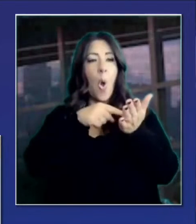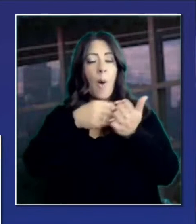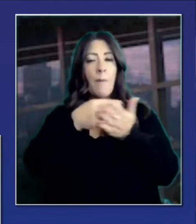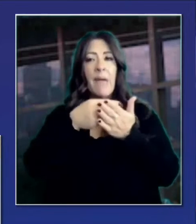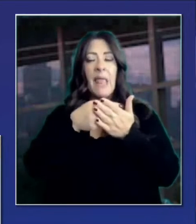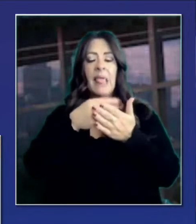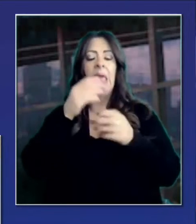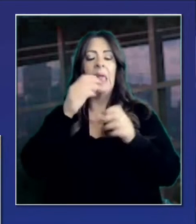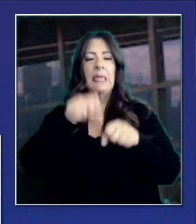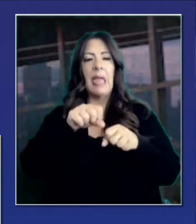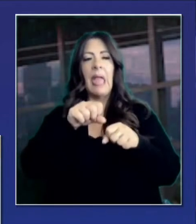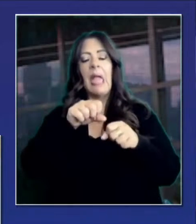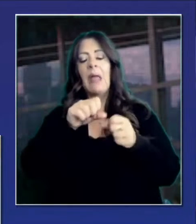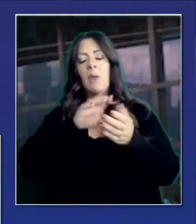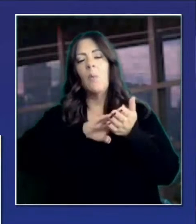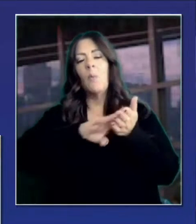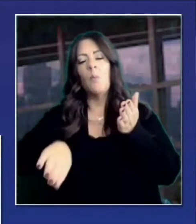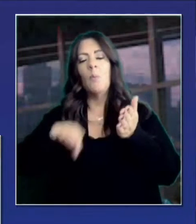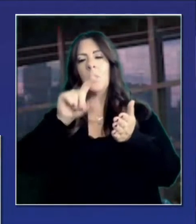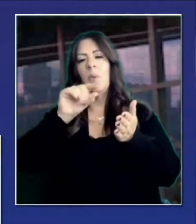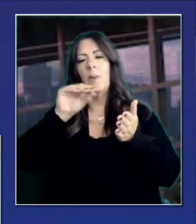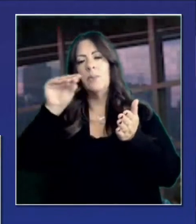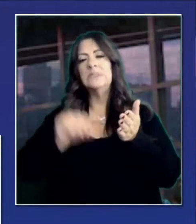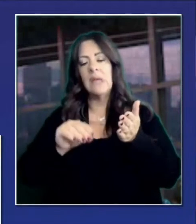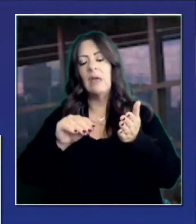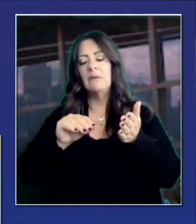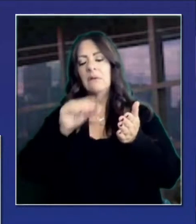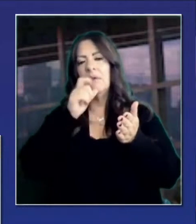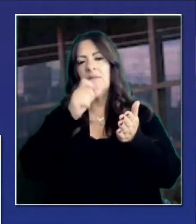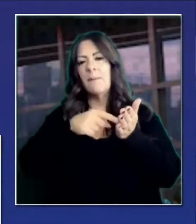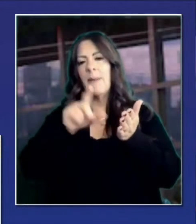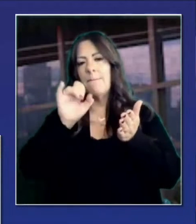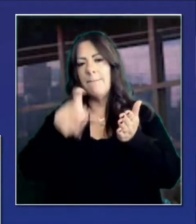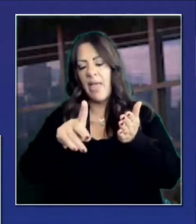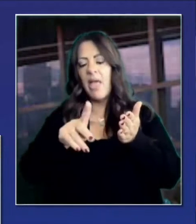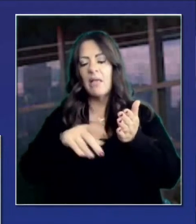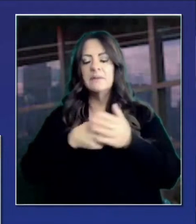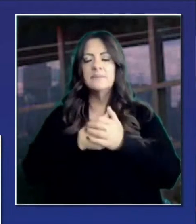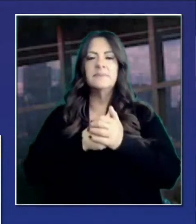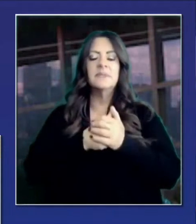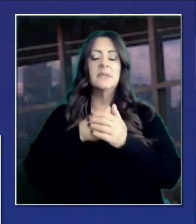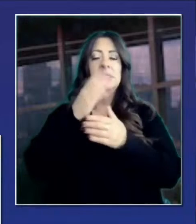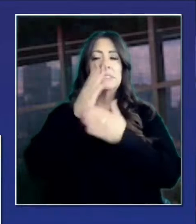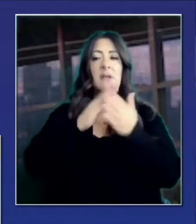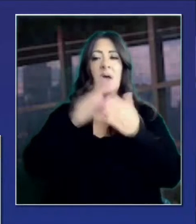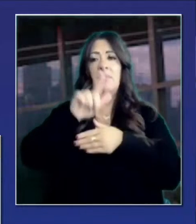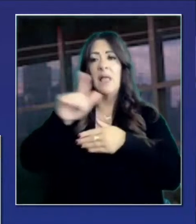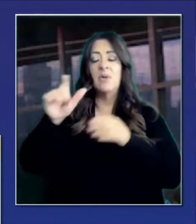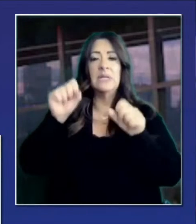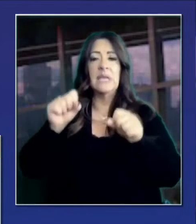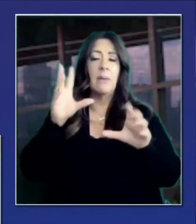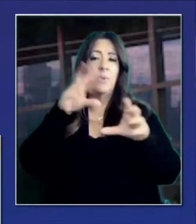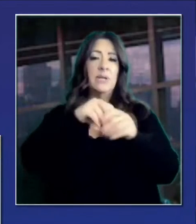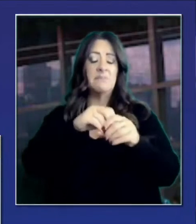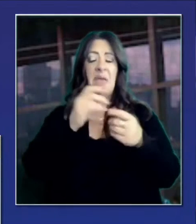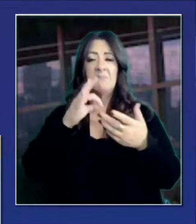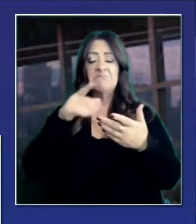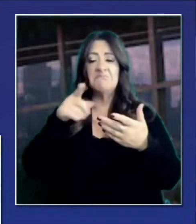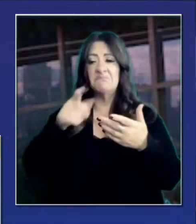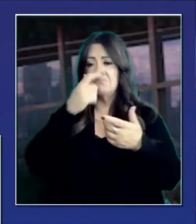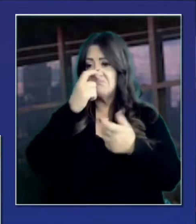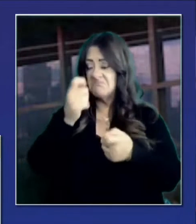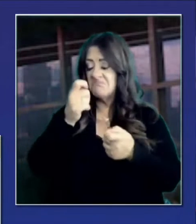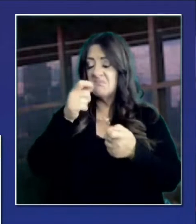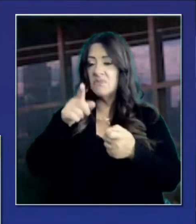strategy of leverage. If landlords choose not to participate, no one has to, and then there's no